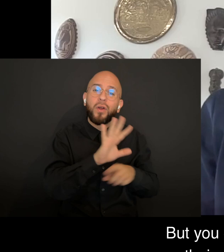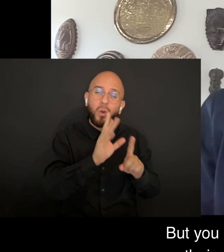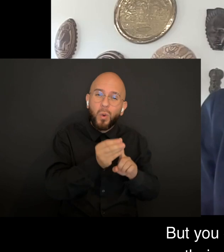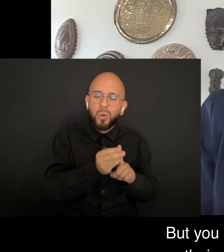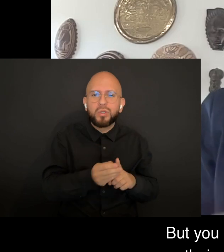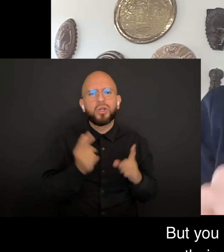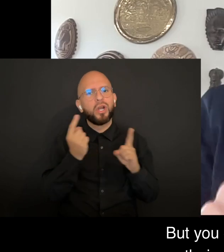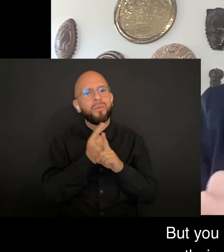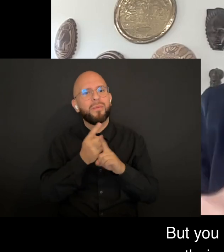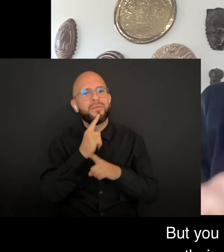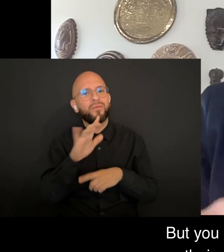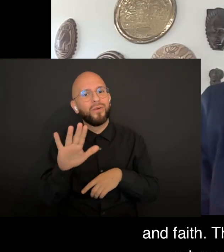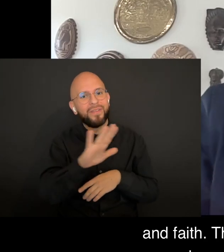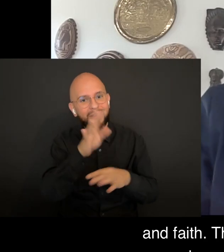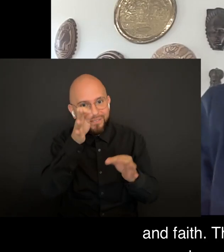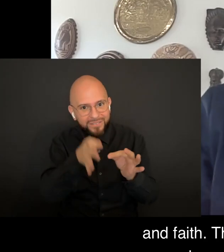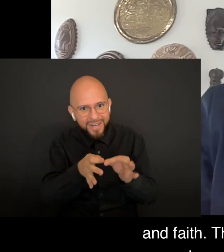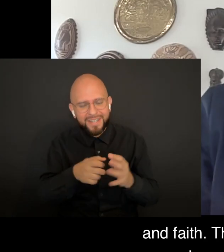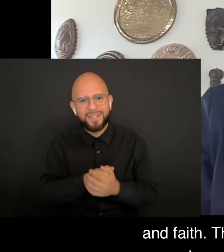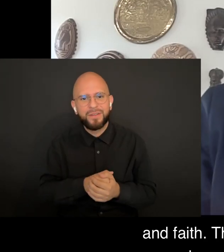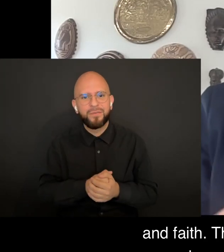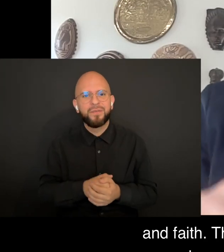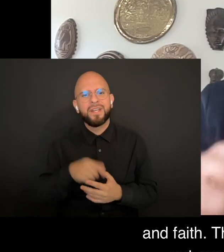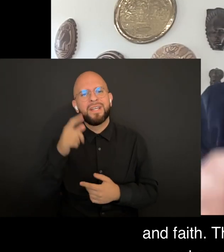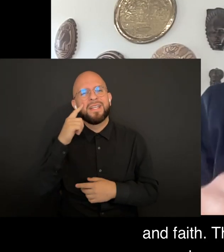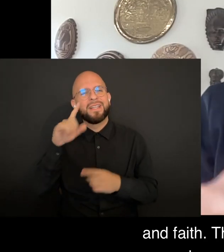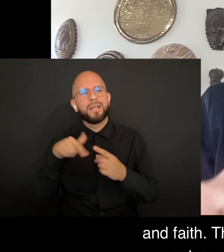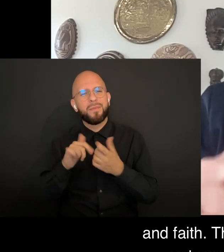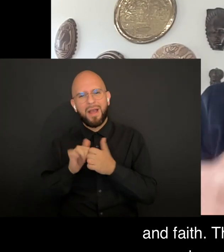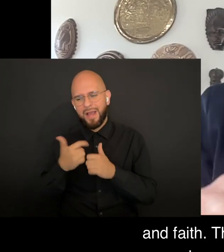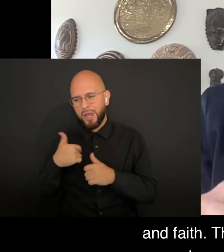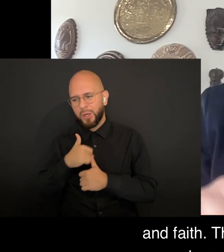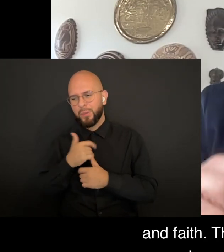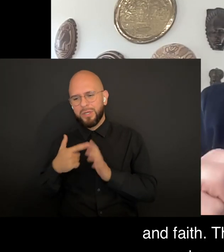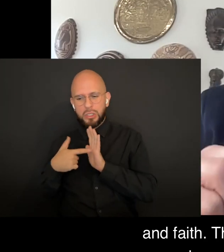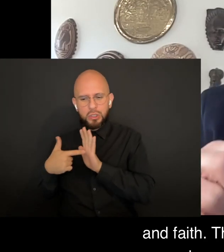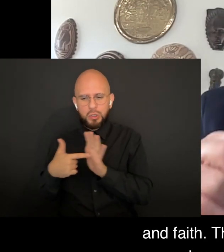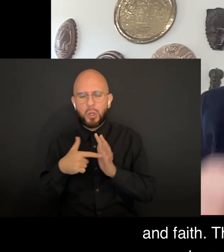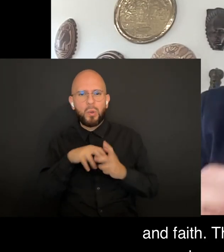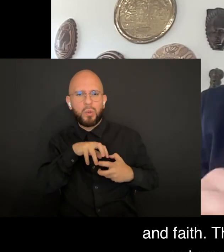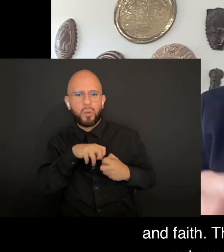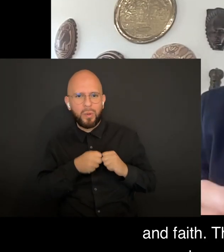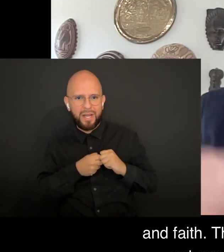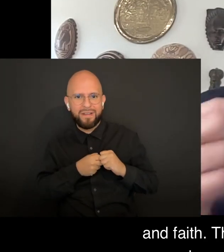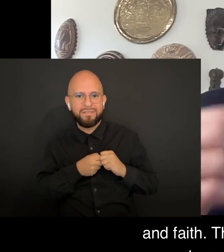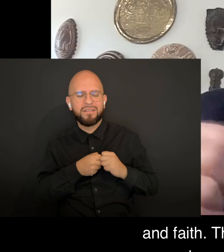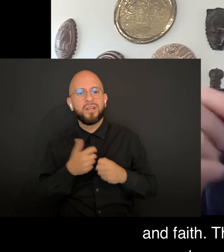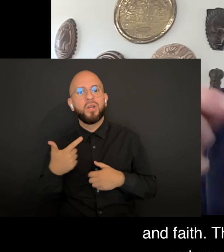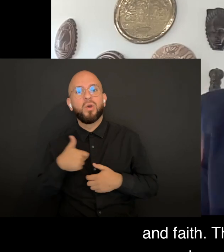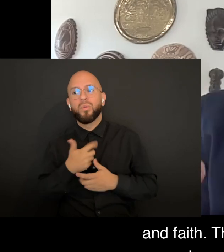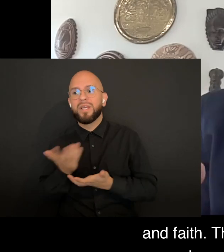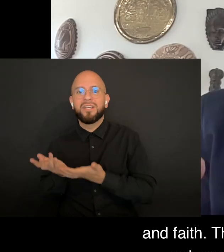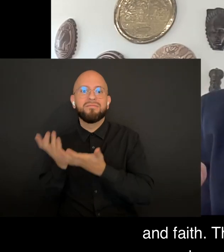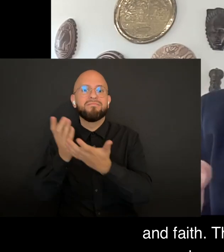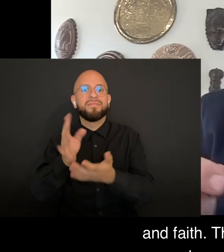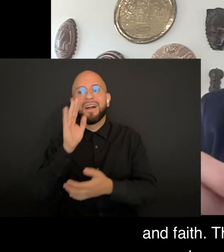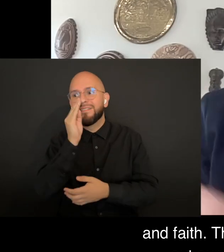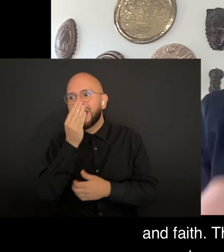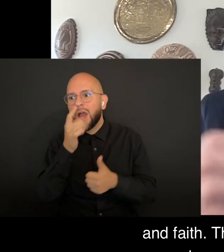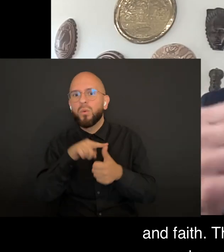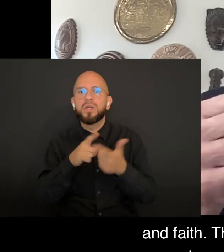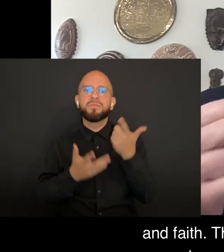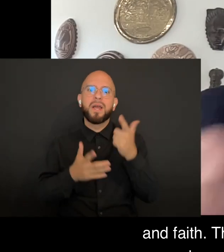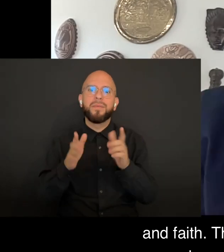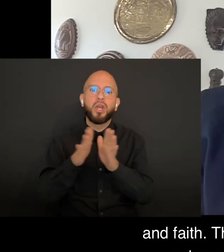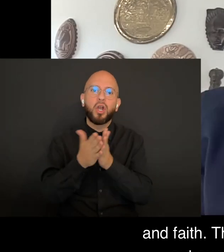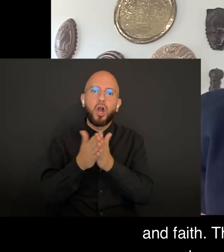are appropriate to their culture and faith. Think about the ways that all of us act out our grief. We